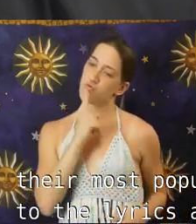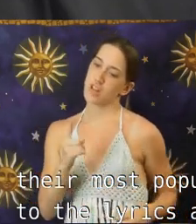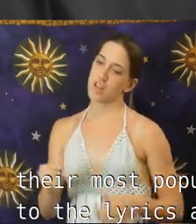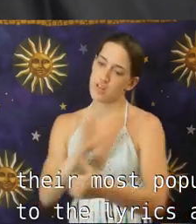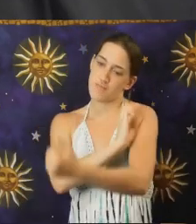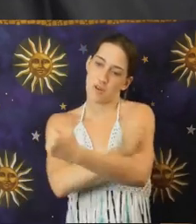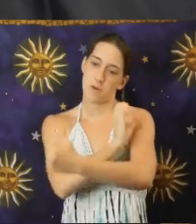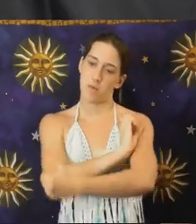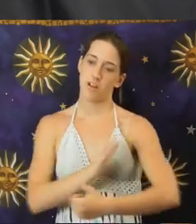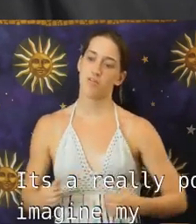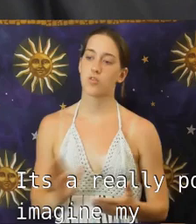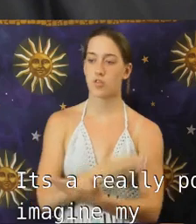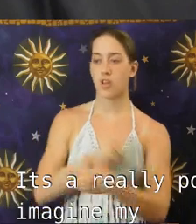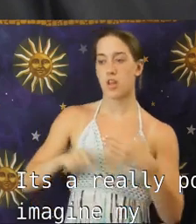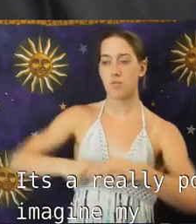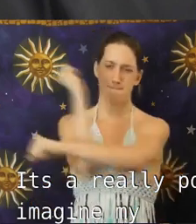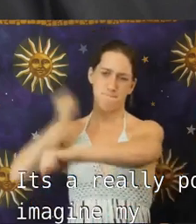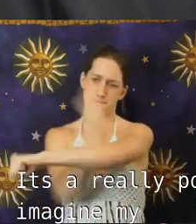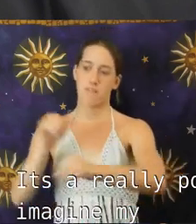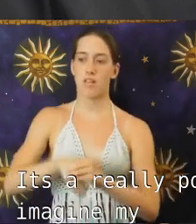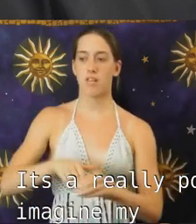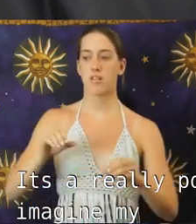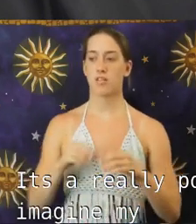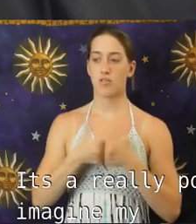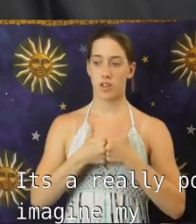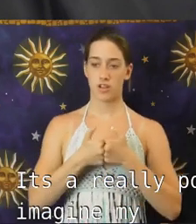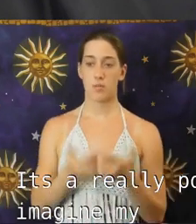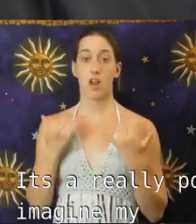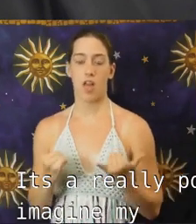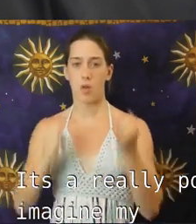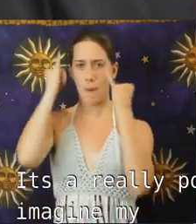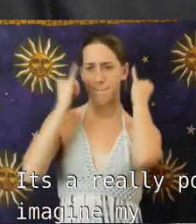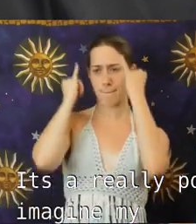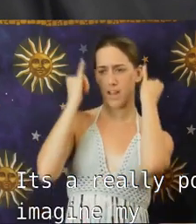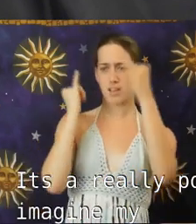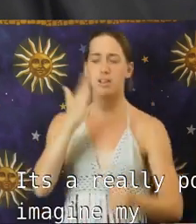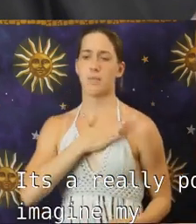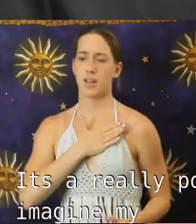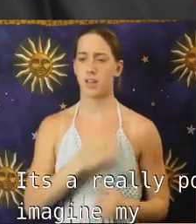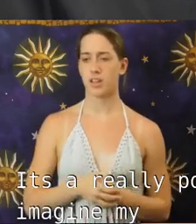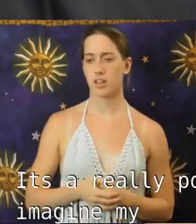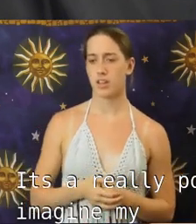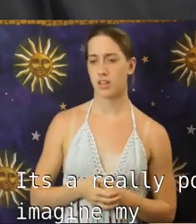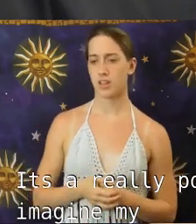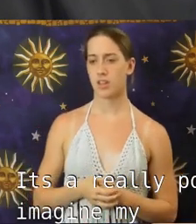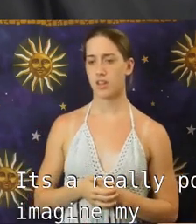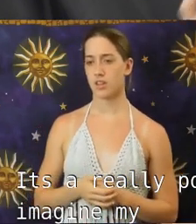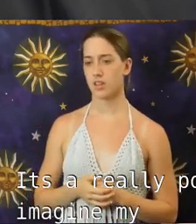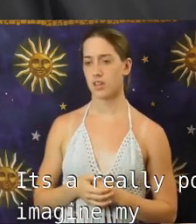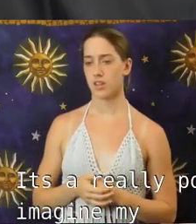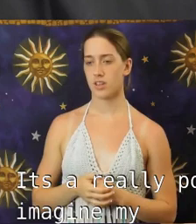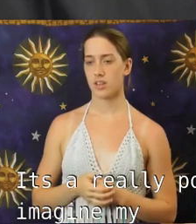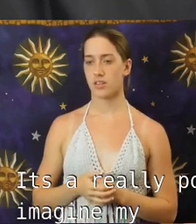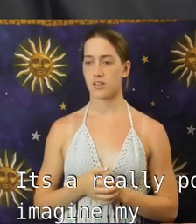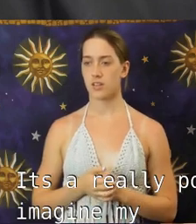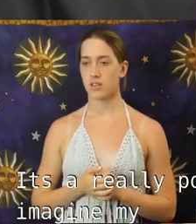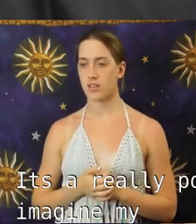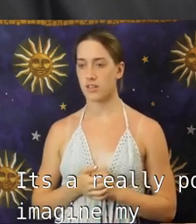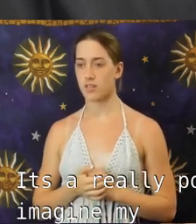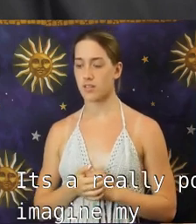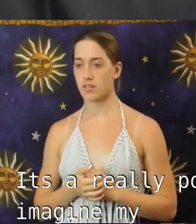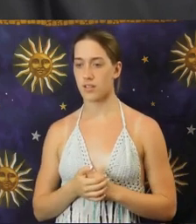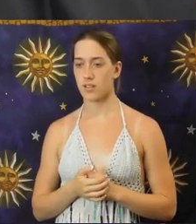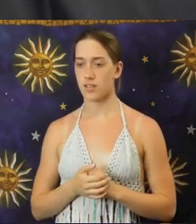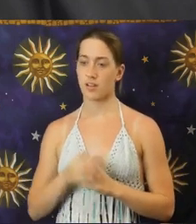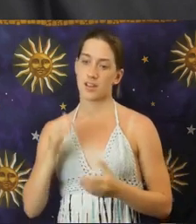care to watch the music video, it's a really good, powerful song about domestic abuse. Now, again,